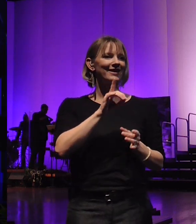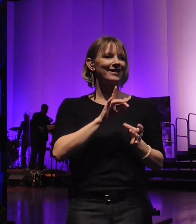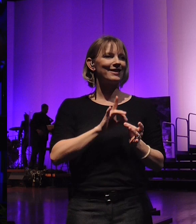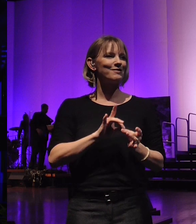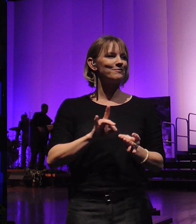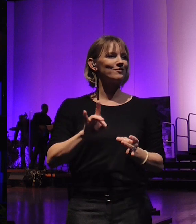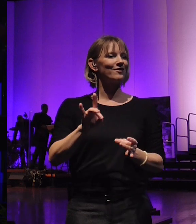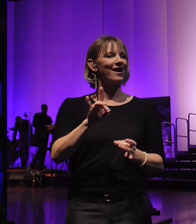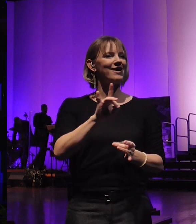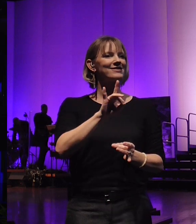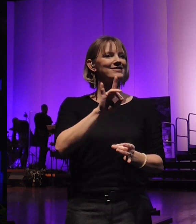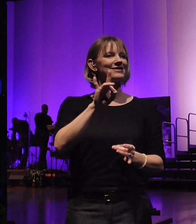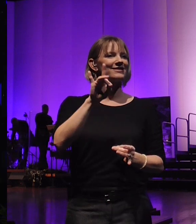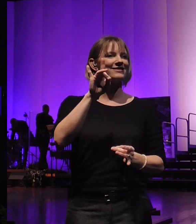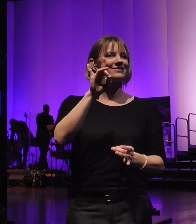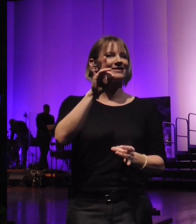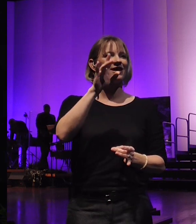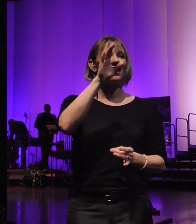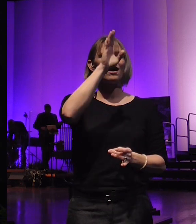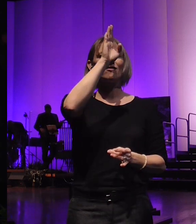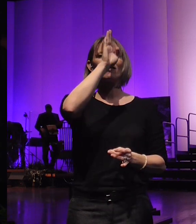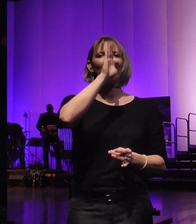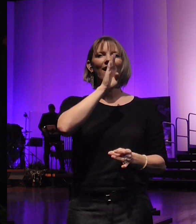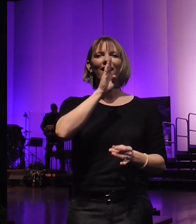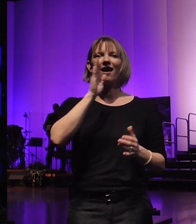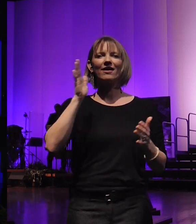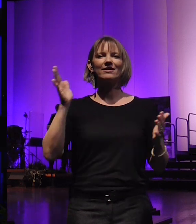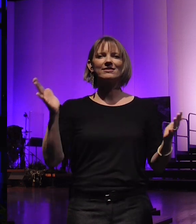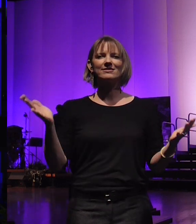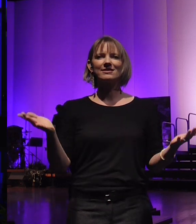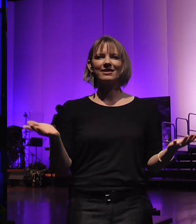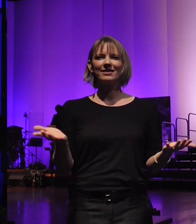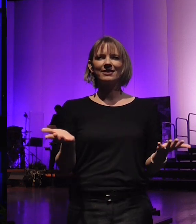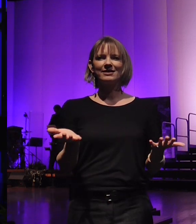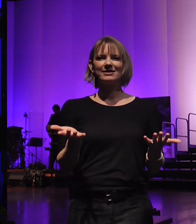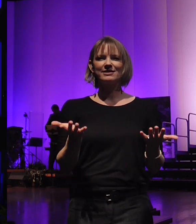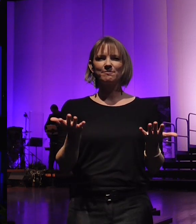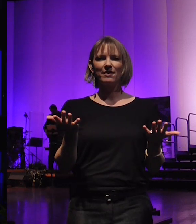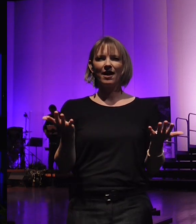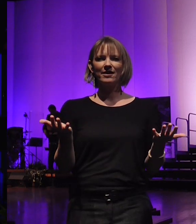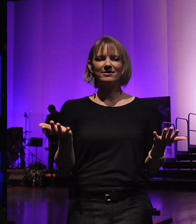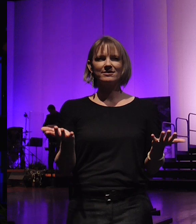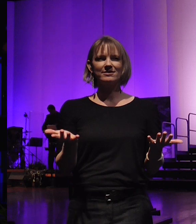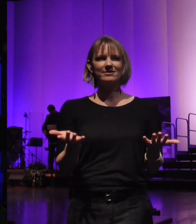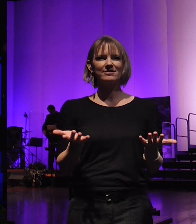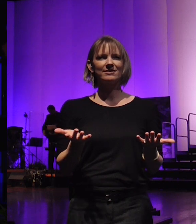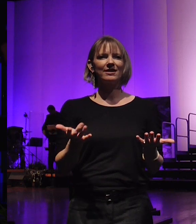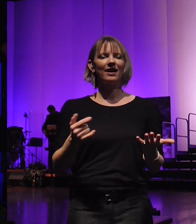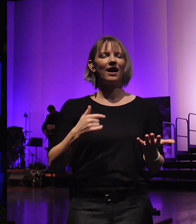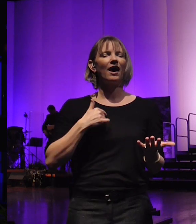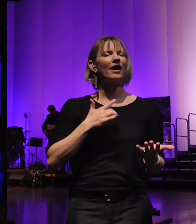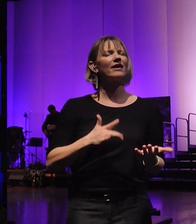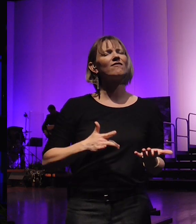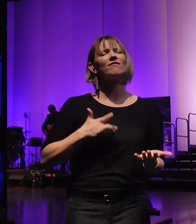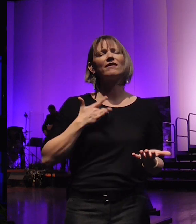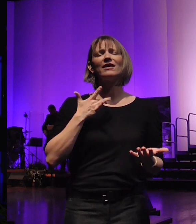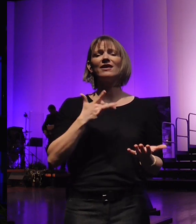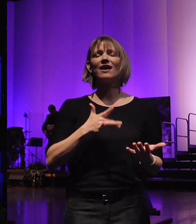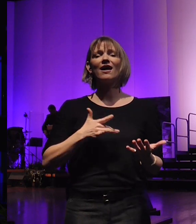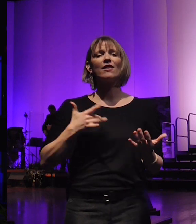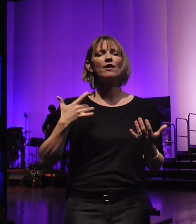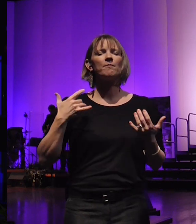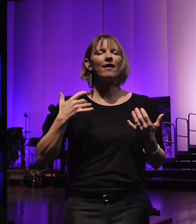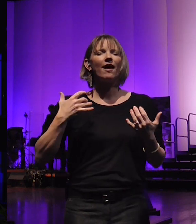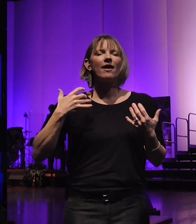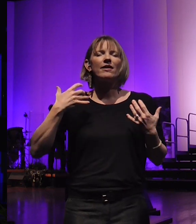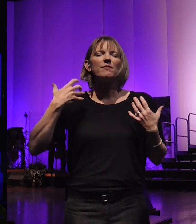Surely the presence of God is in this place. I can